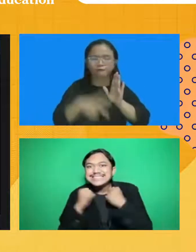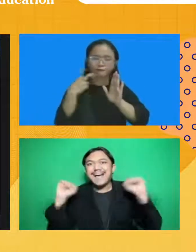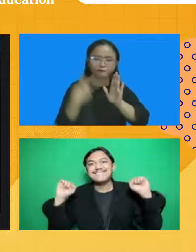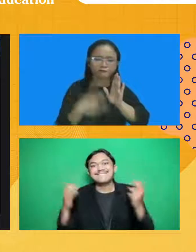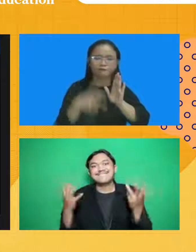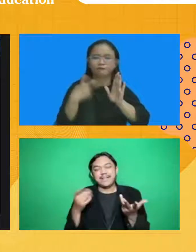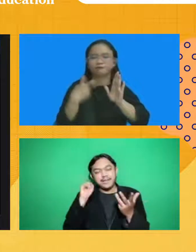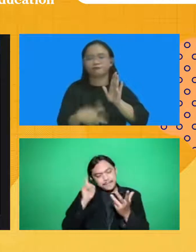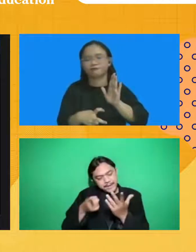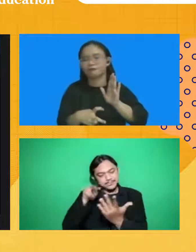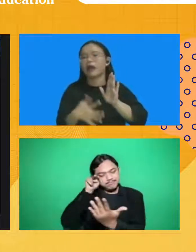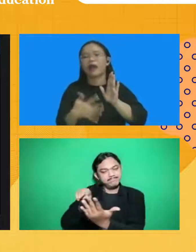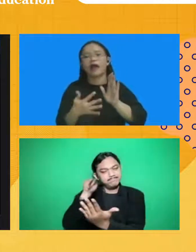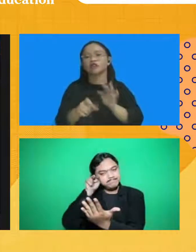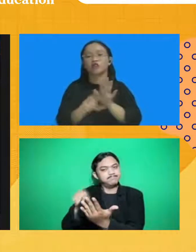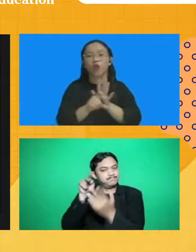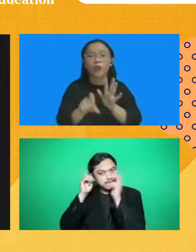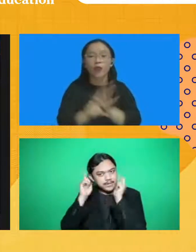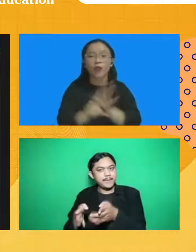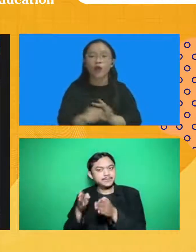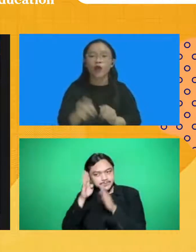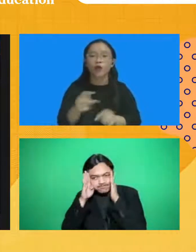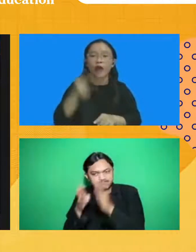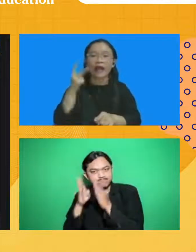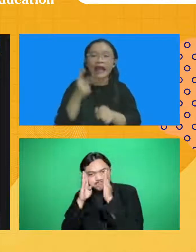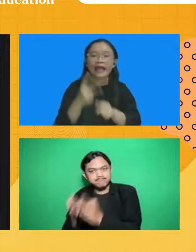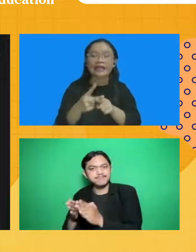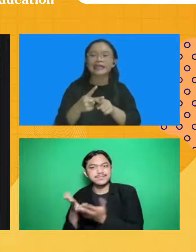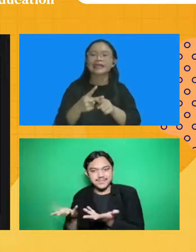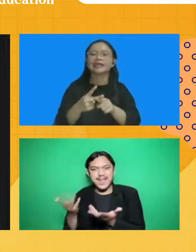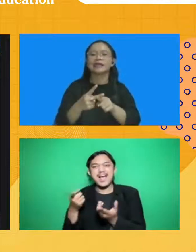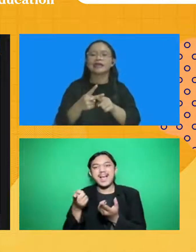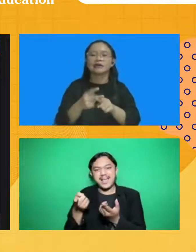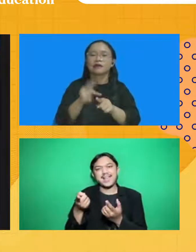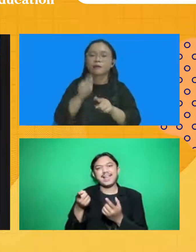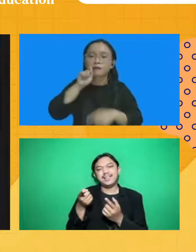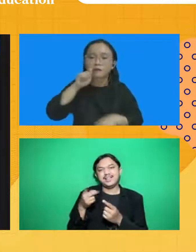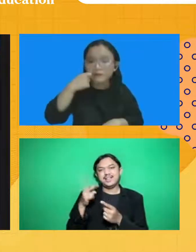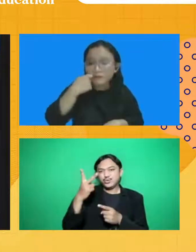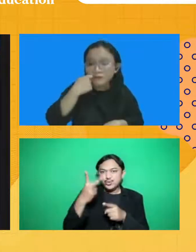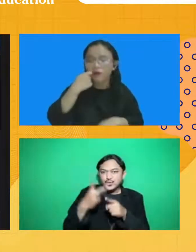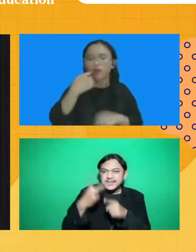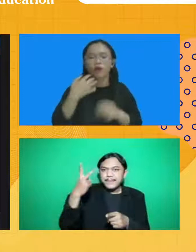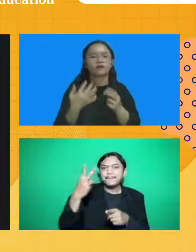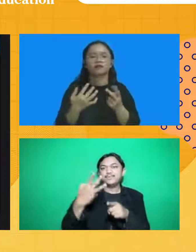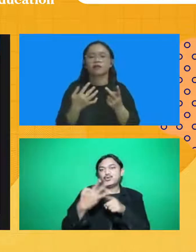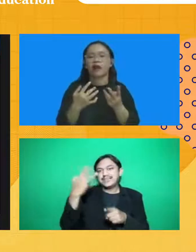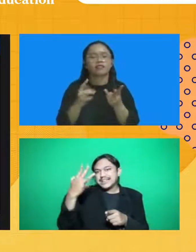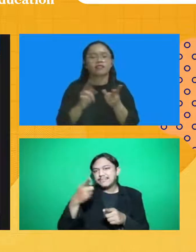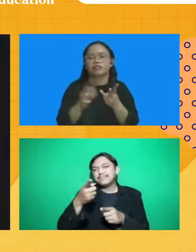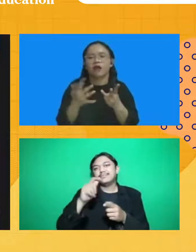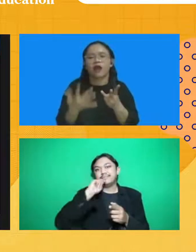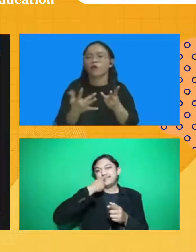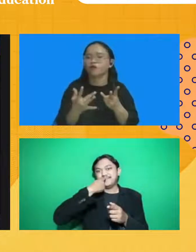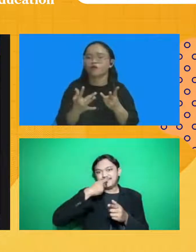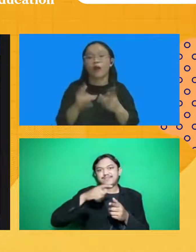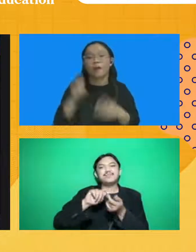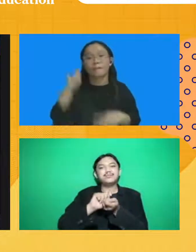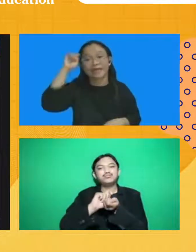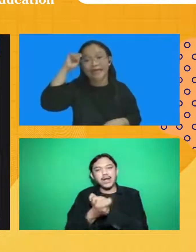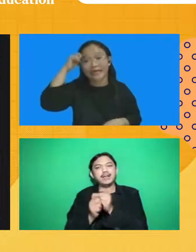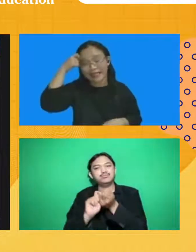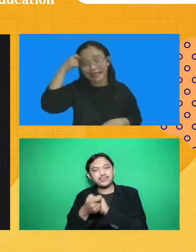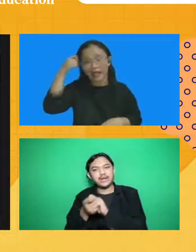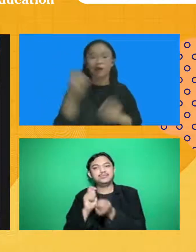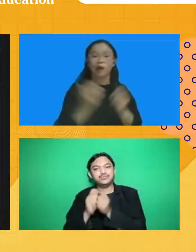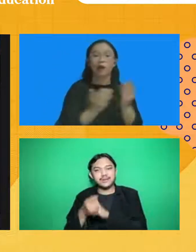authentication and trying to use strong passwords, and remembering to use our passwords to